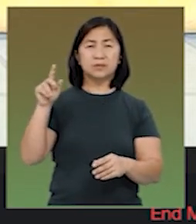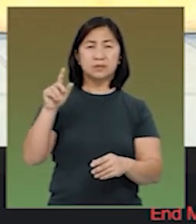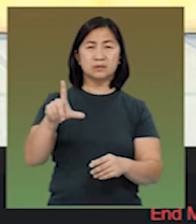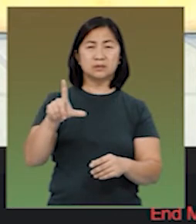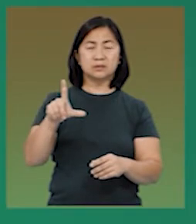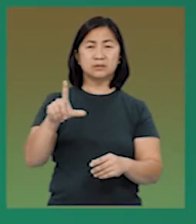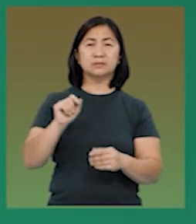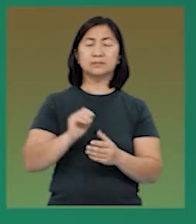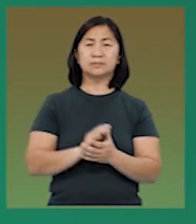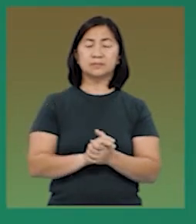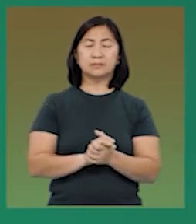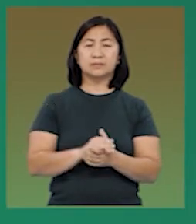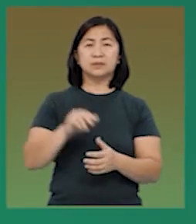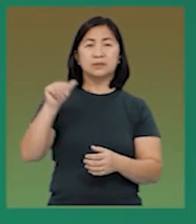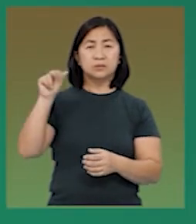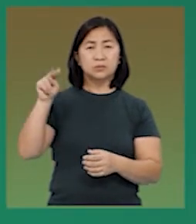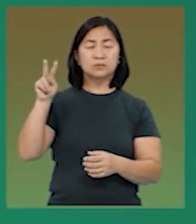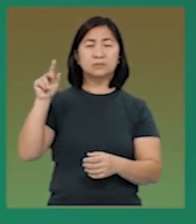12 liters.